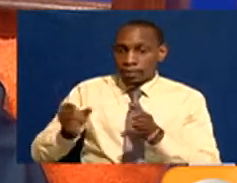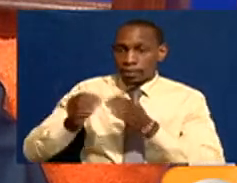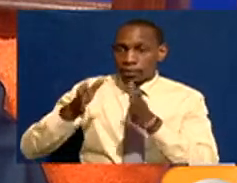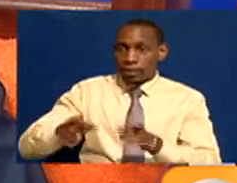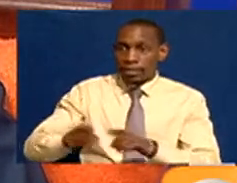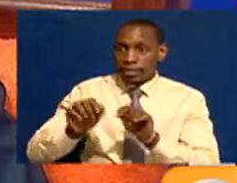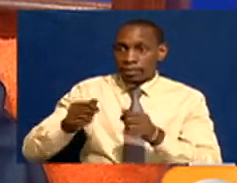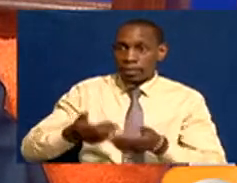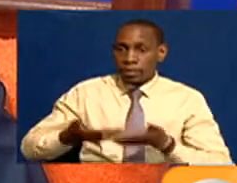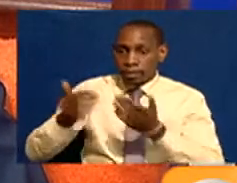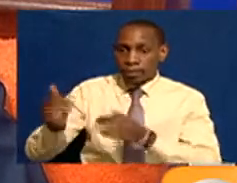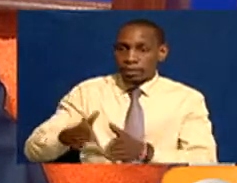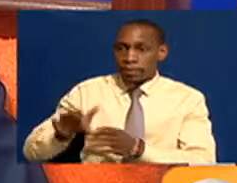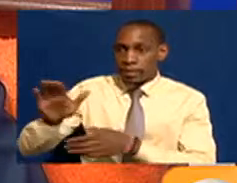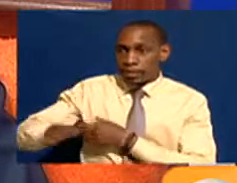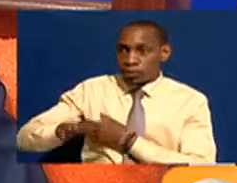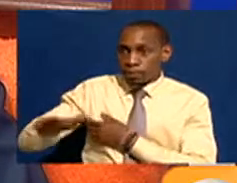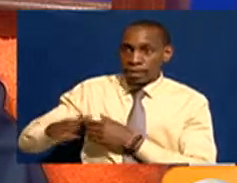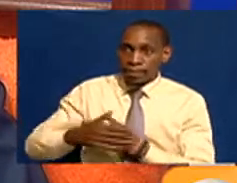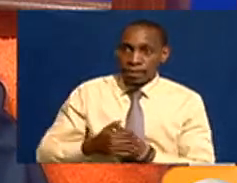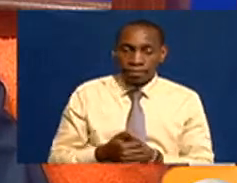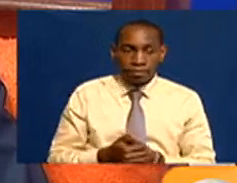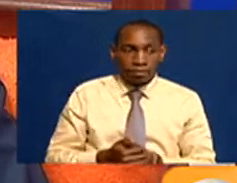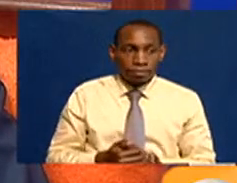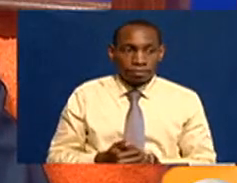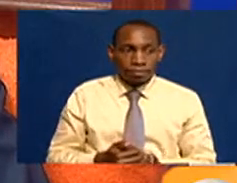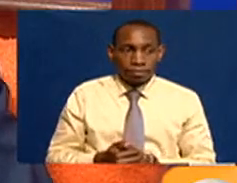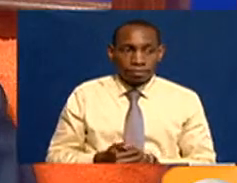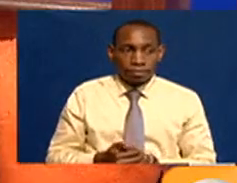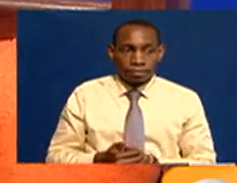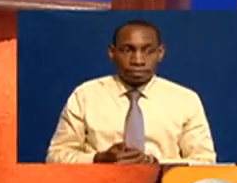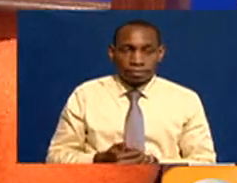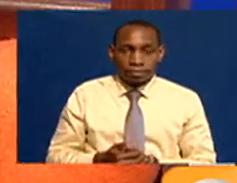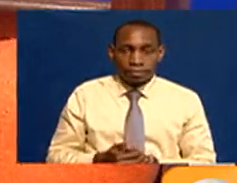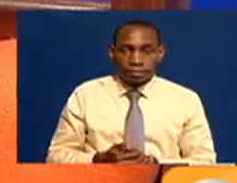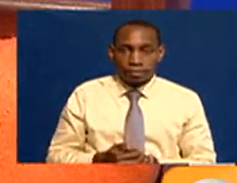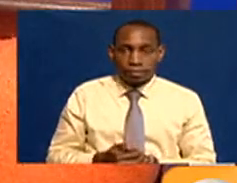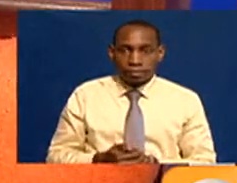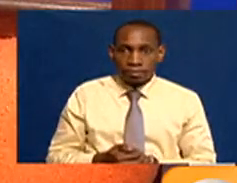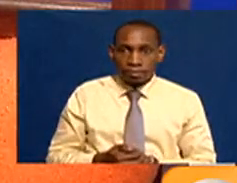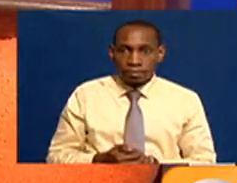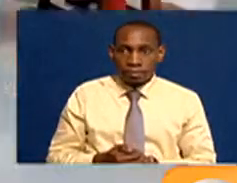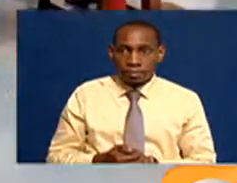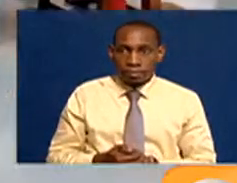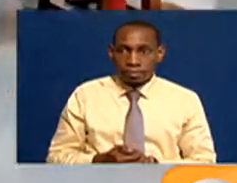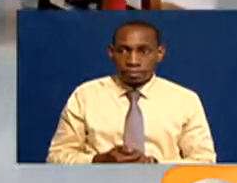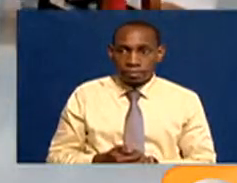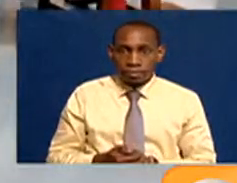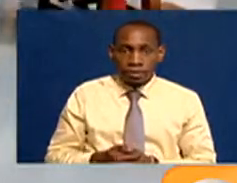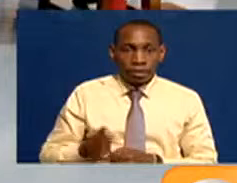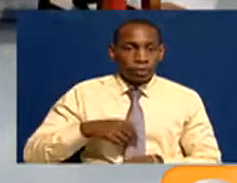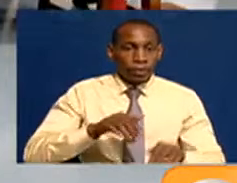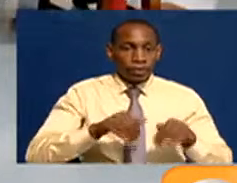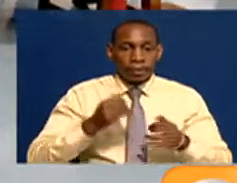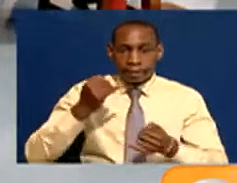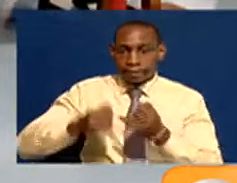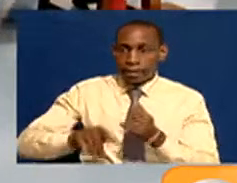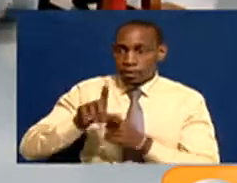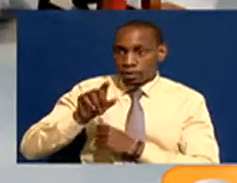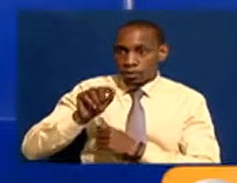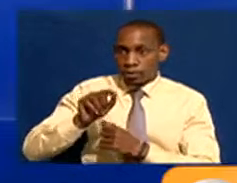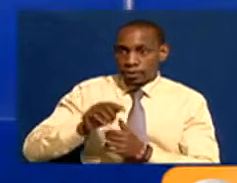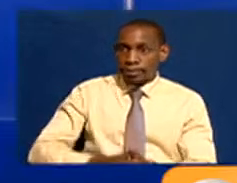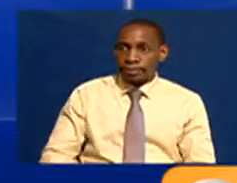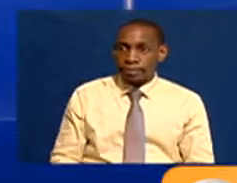they can provide a forum in parliament through the representative of the people to present it to the people. We can't wait. Okay, one last tweet here.